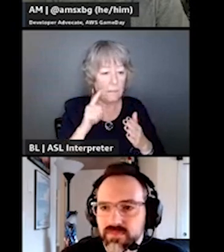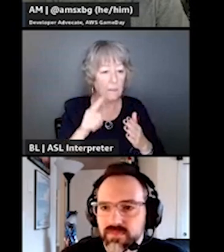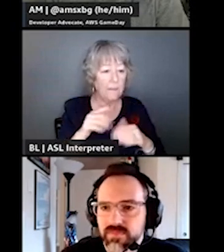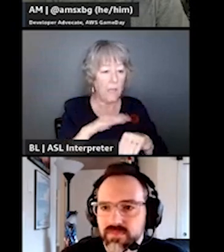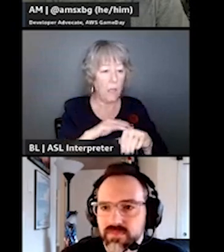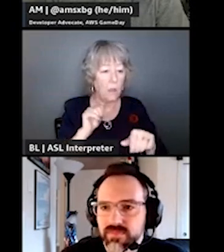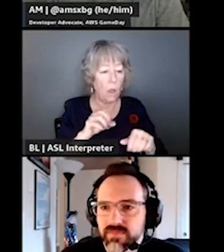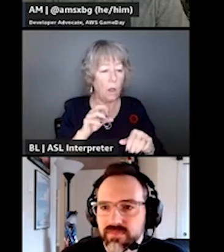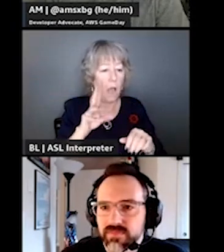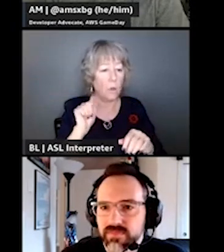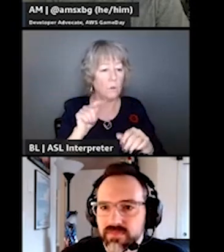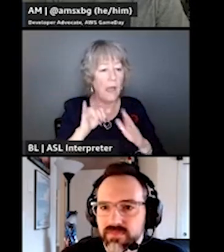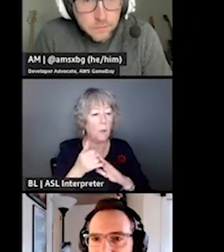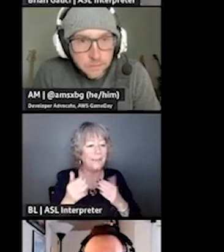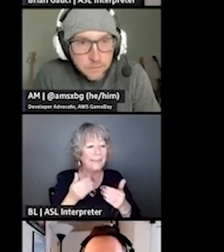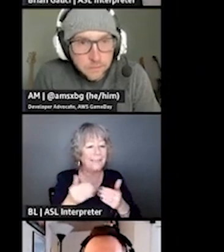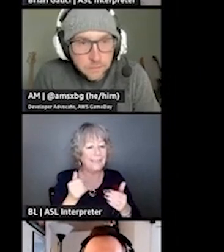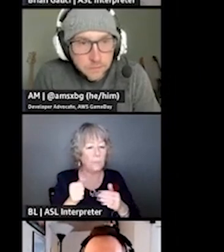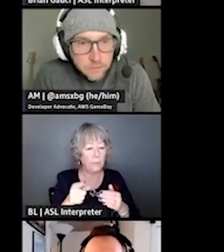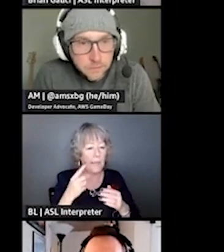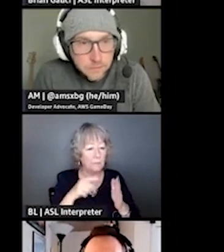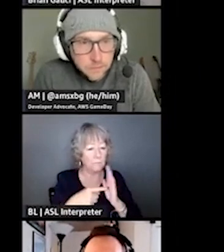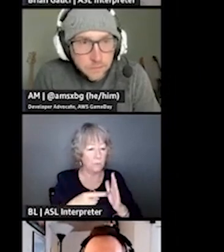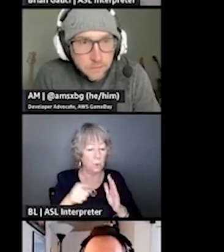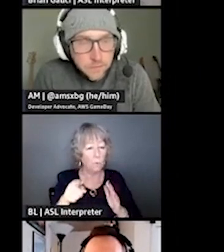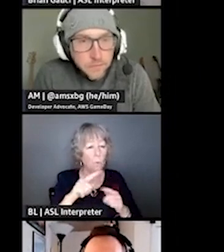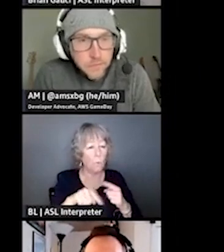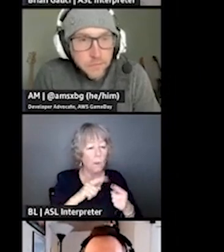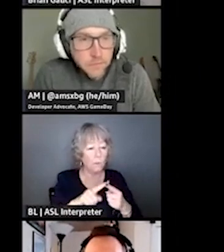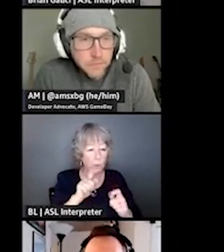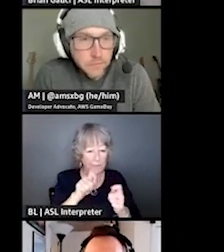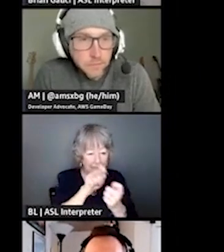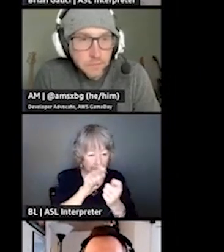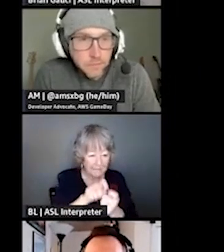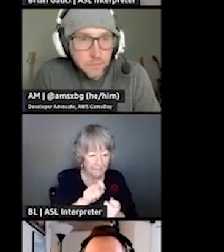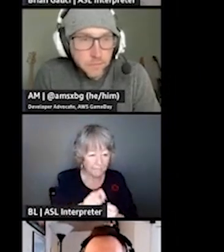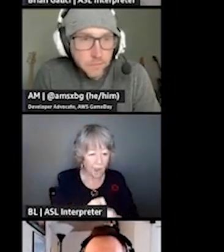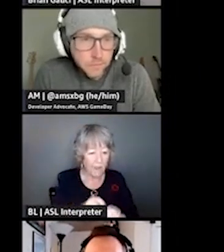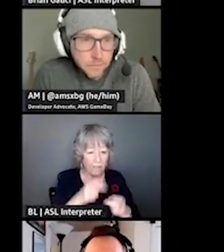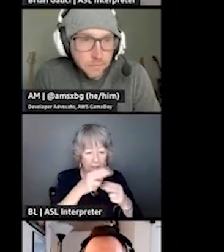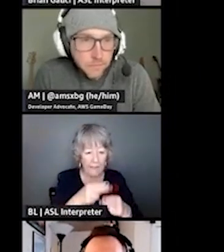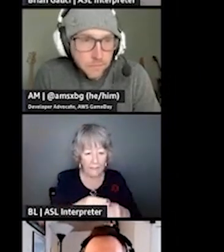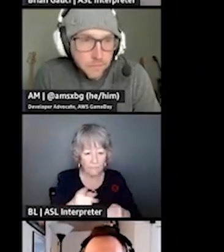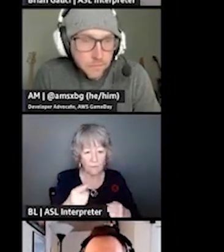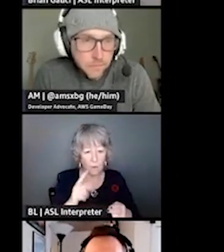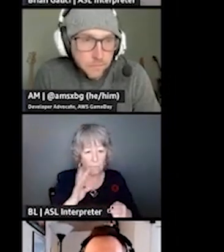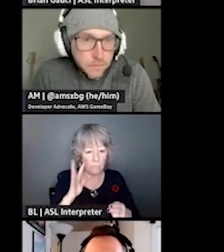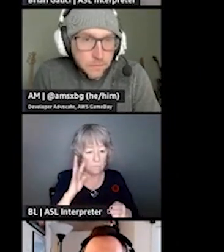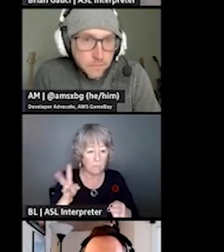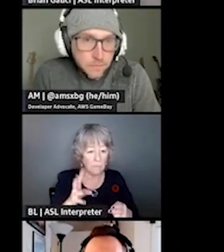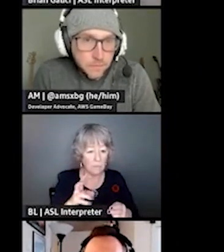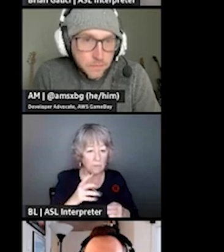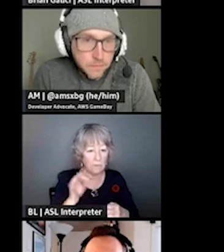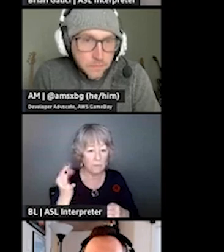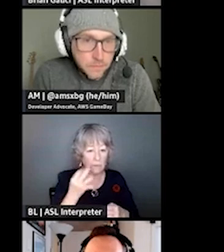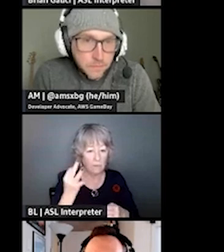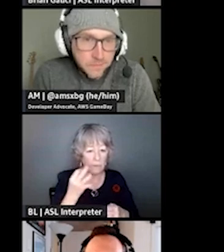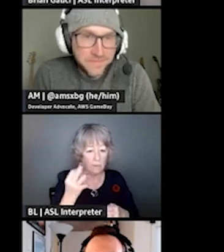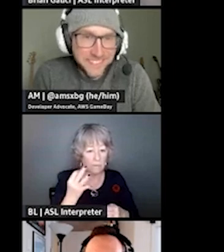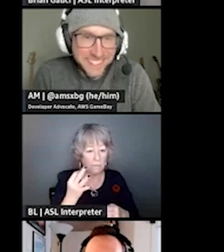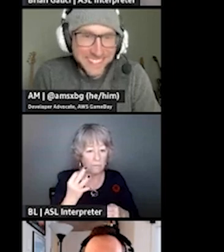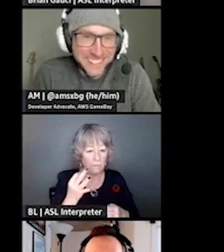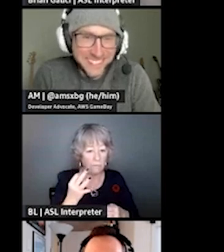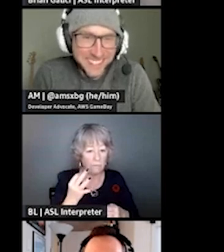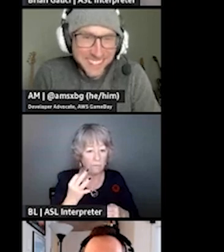easily you can create a collection. So once you go, you specify the collection name. And what I'm gonna do is Friday